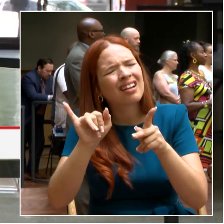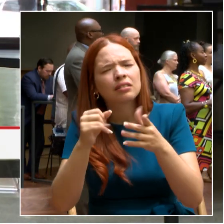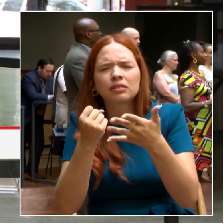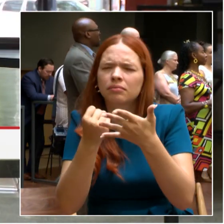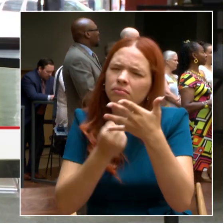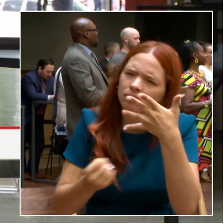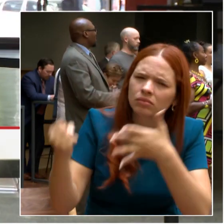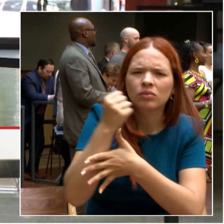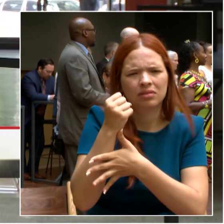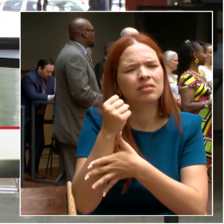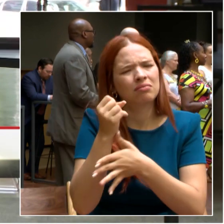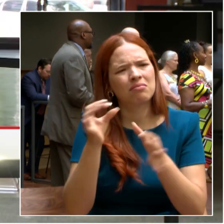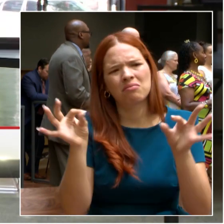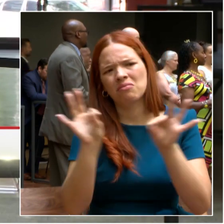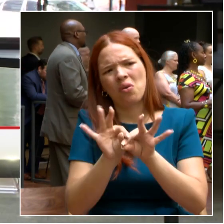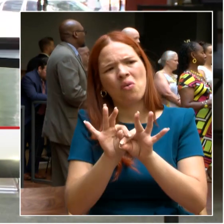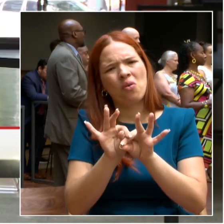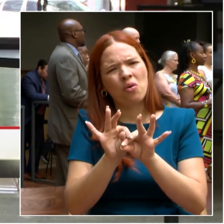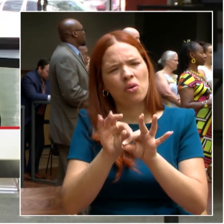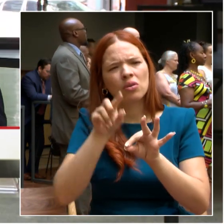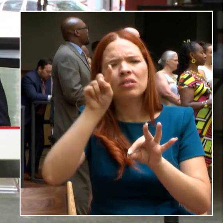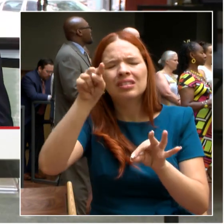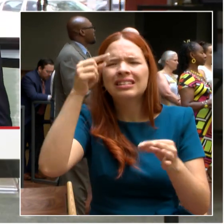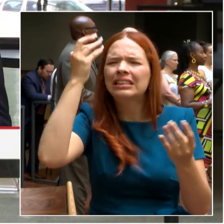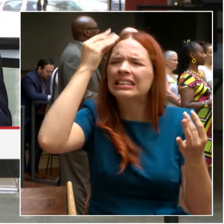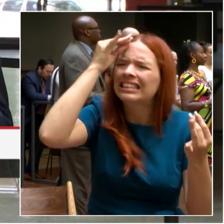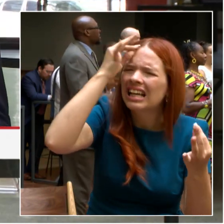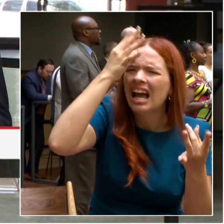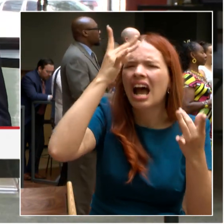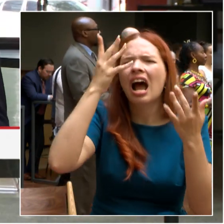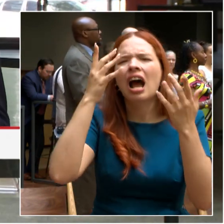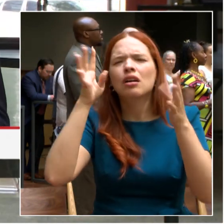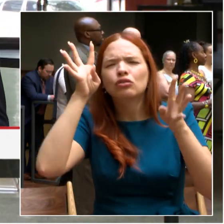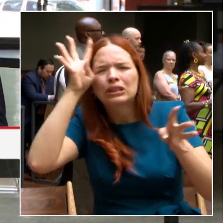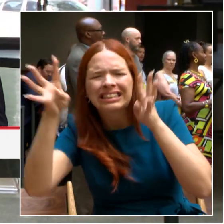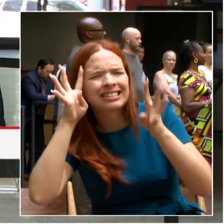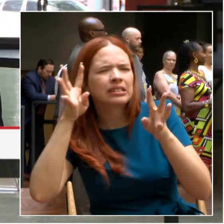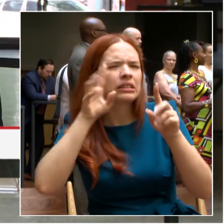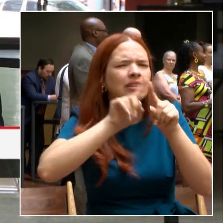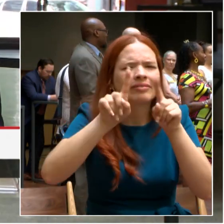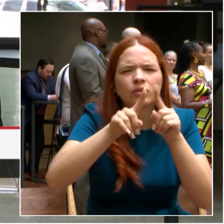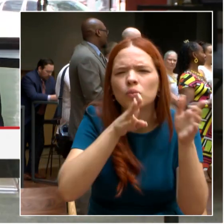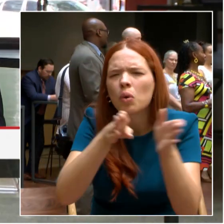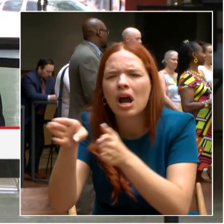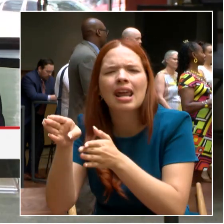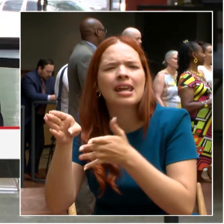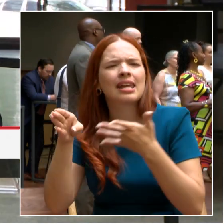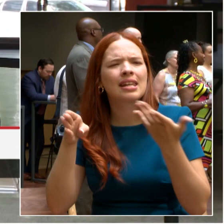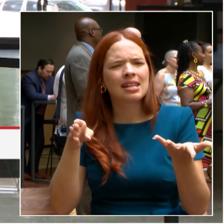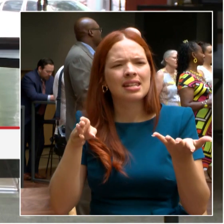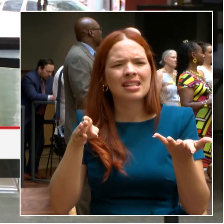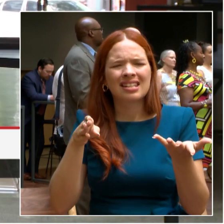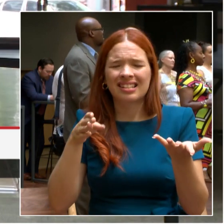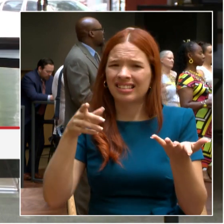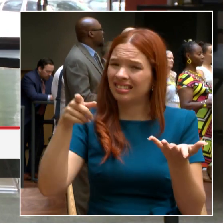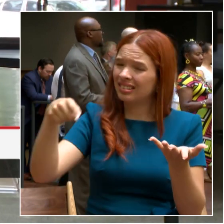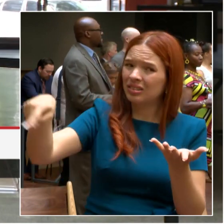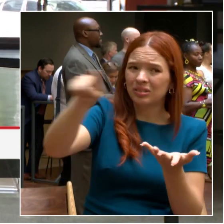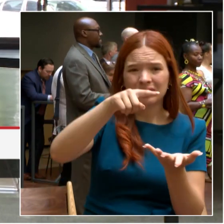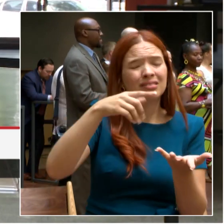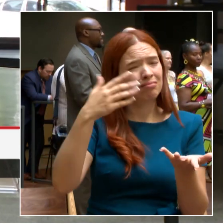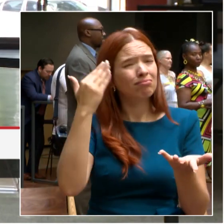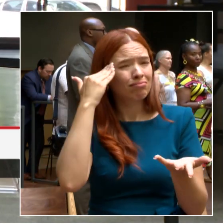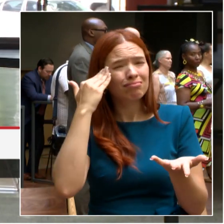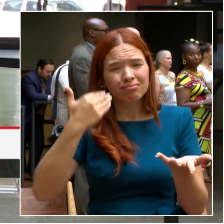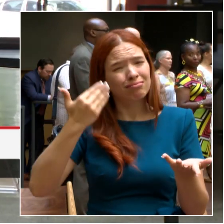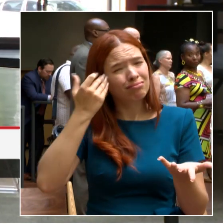about creativity and spontaneity and innovation in the workforce, we're facing the same challenges that other big employers are facing, and our